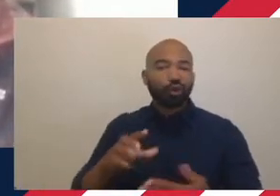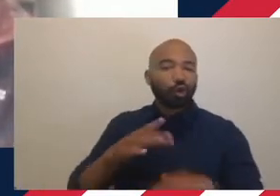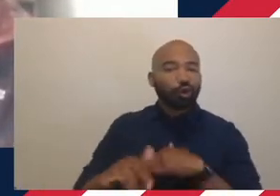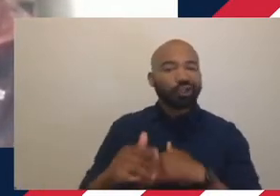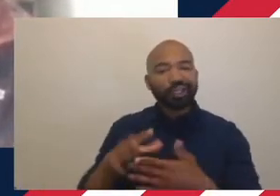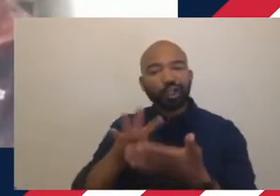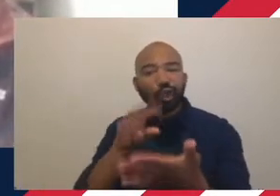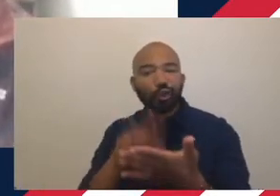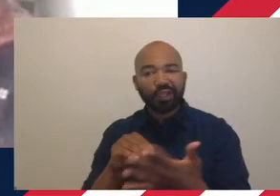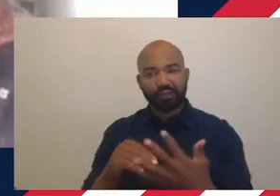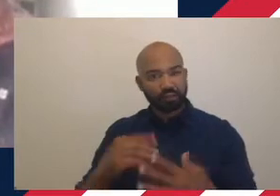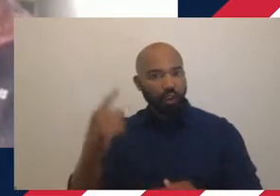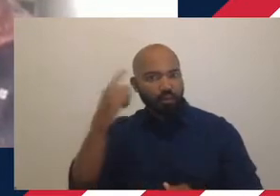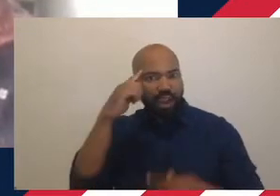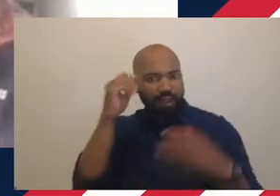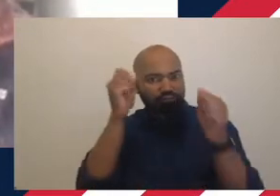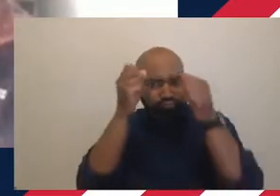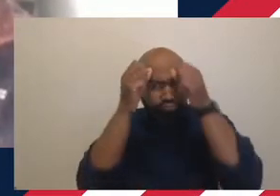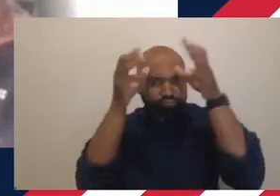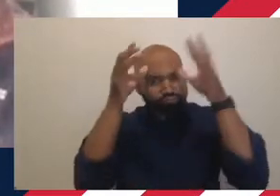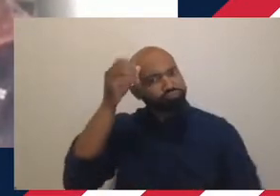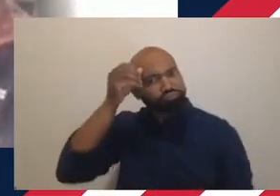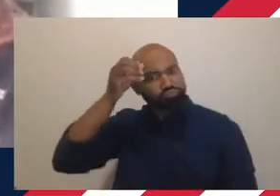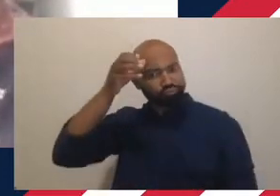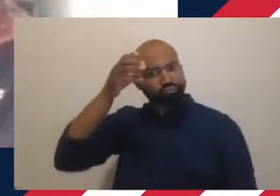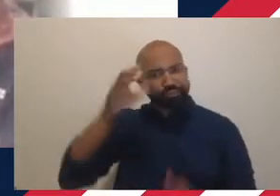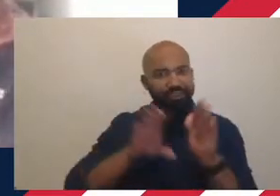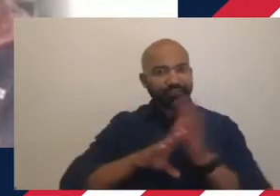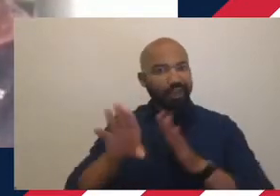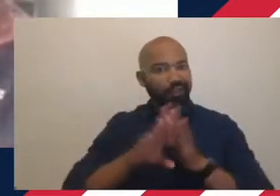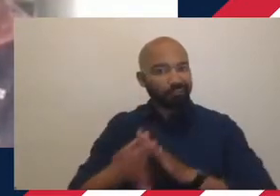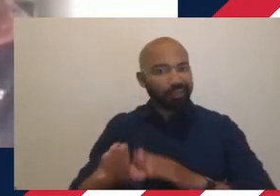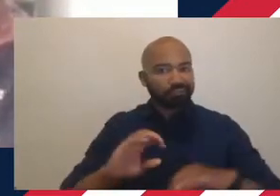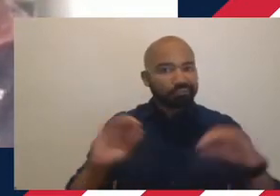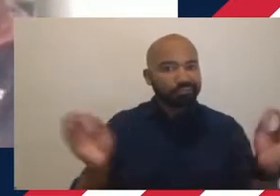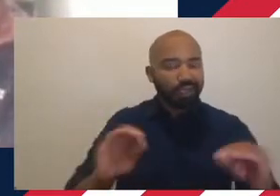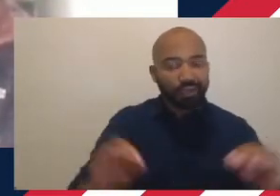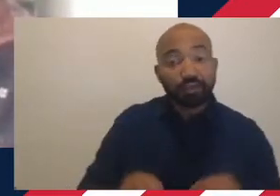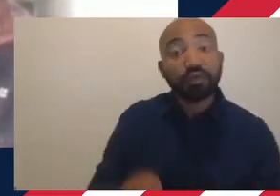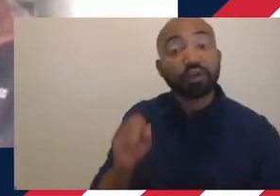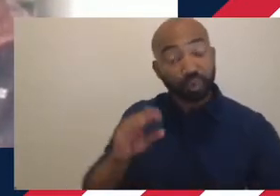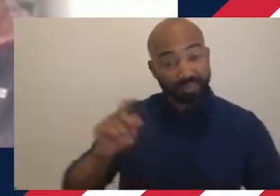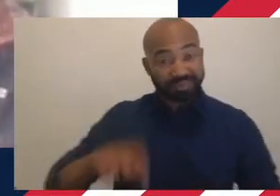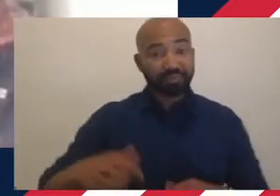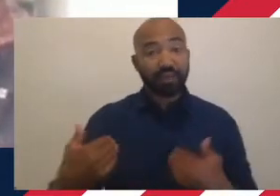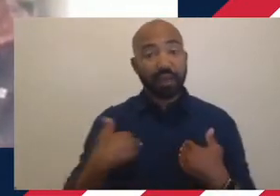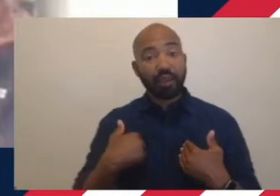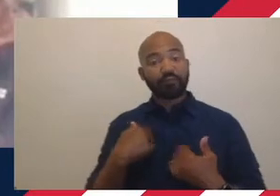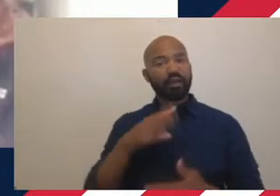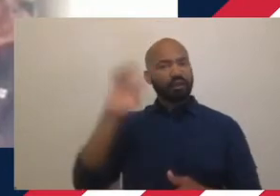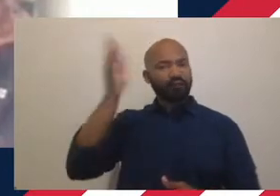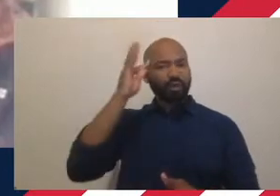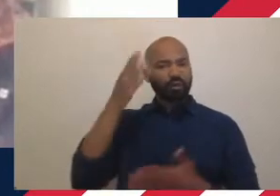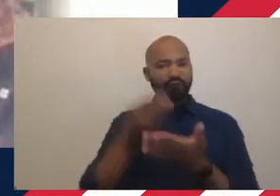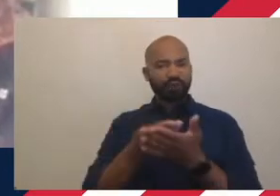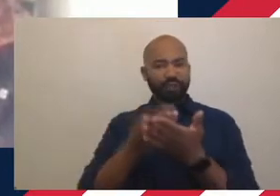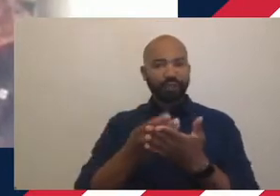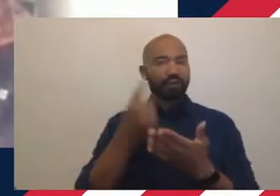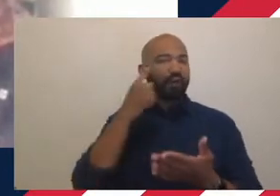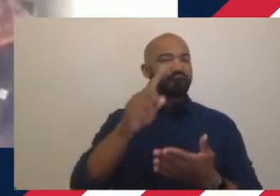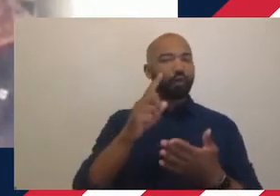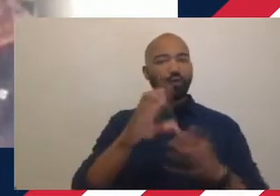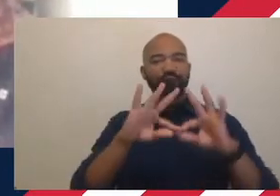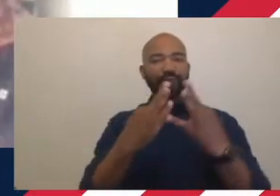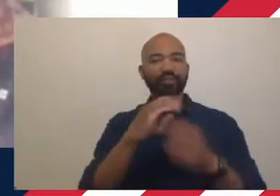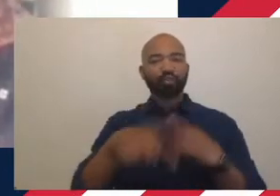that they need. The childcare industry needs significant federal funding to be able to be there for the families when it's time to